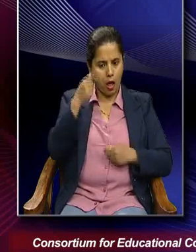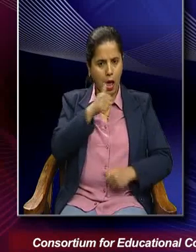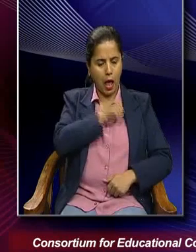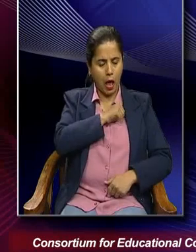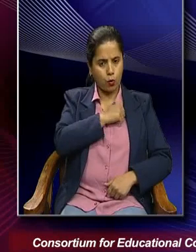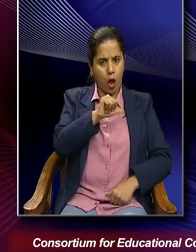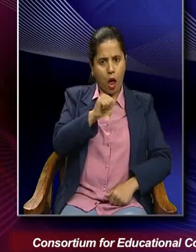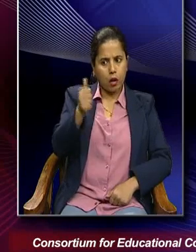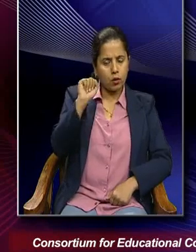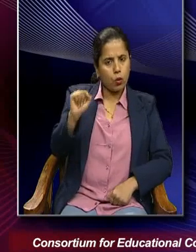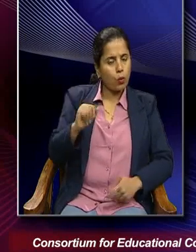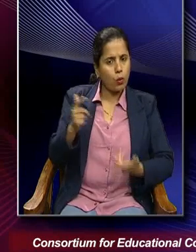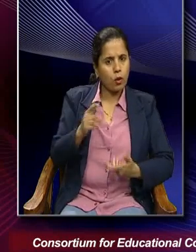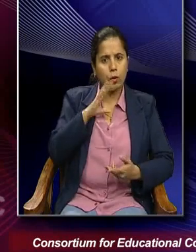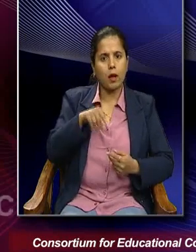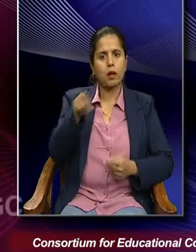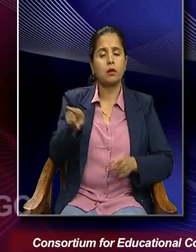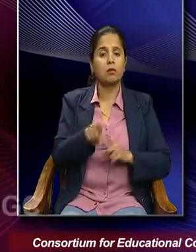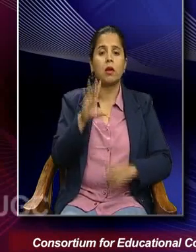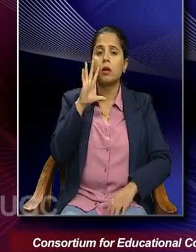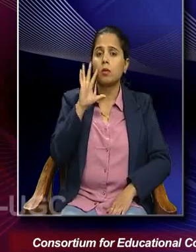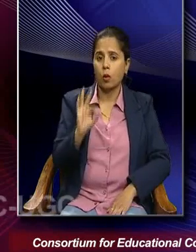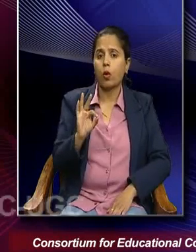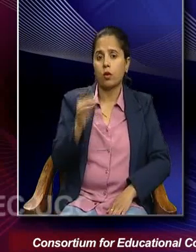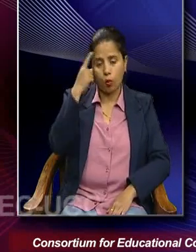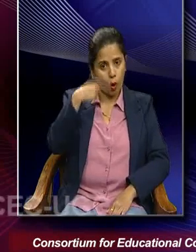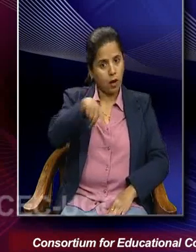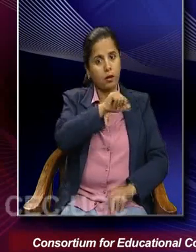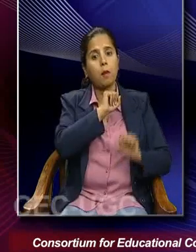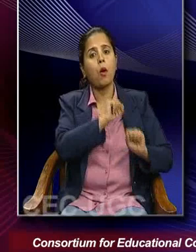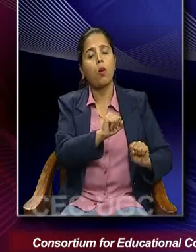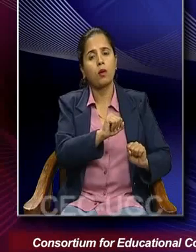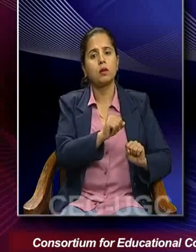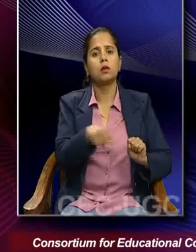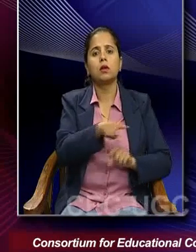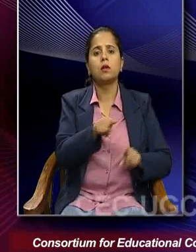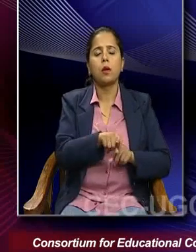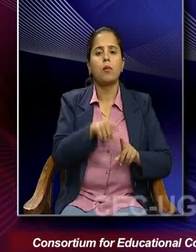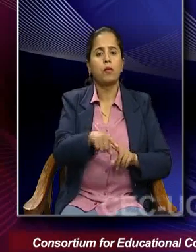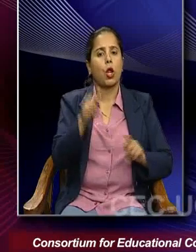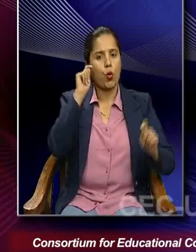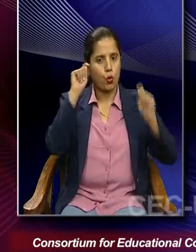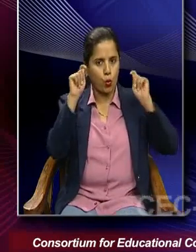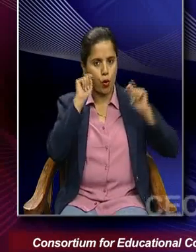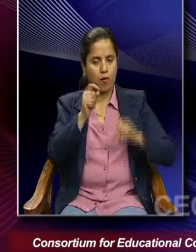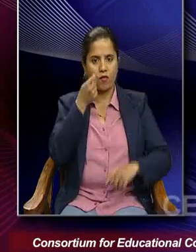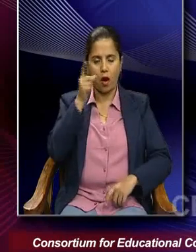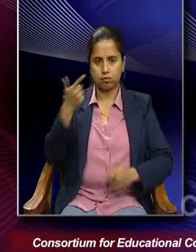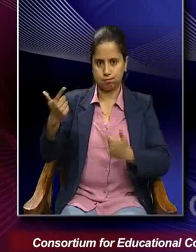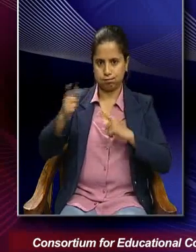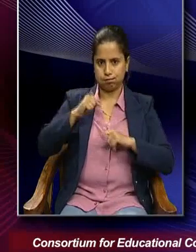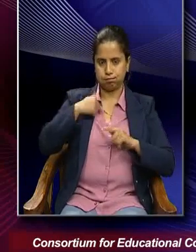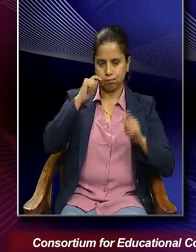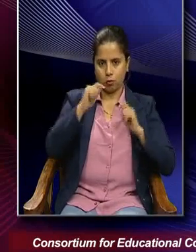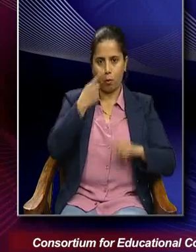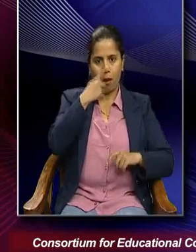himself from the perspective of other participants. So, when you have to play a game, one